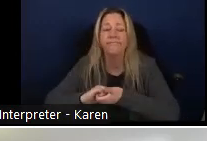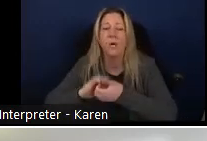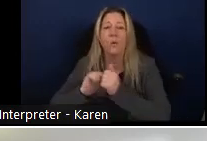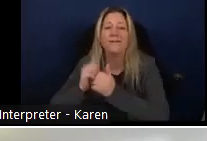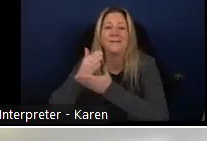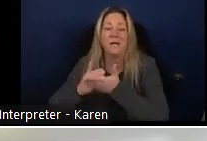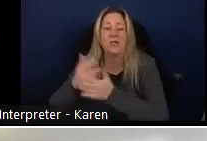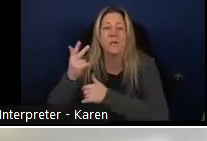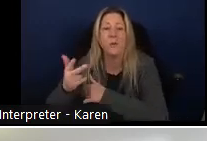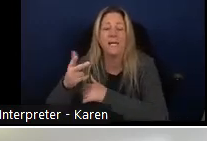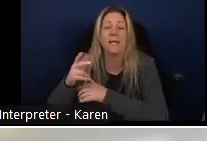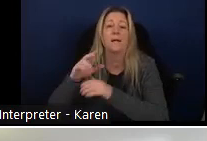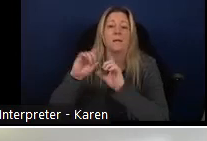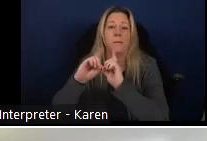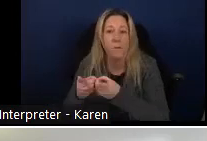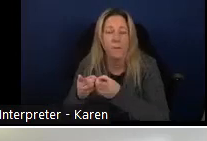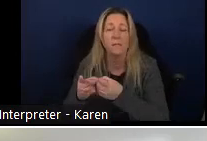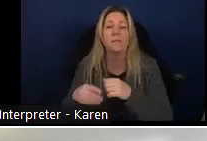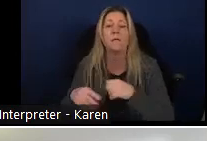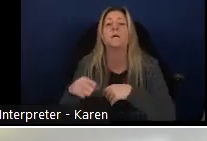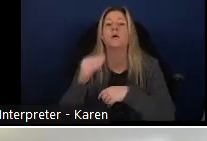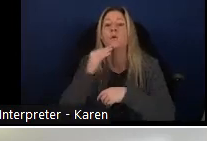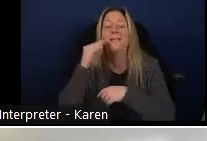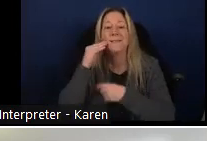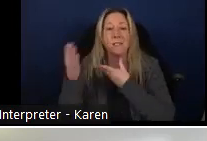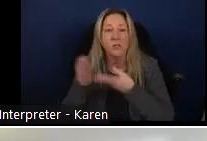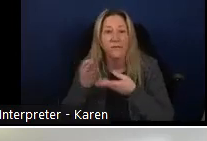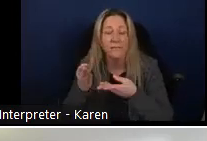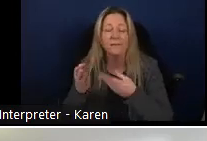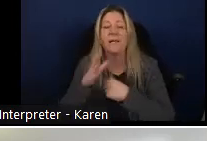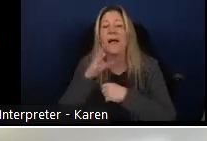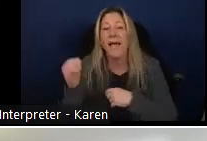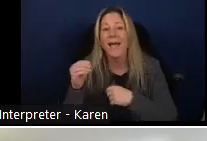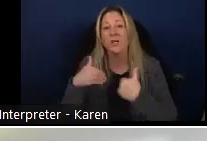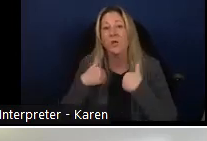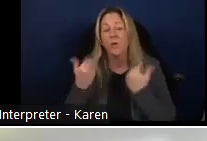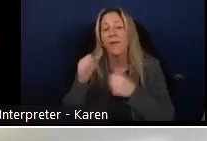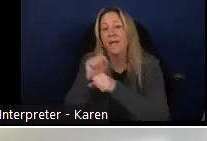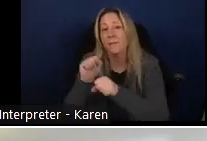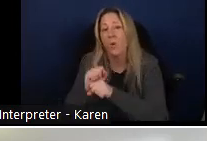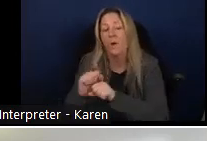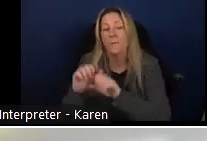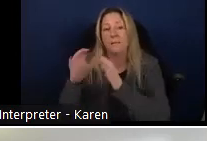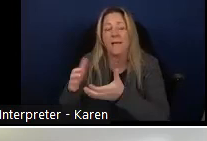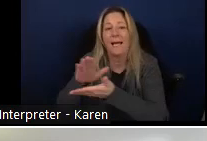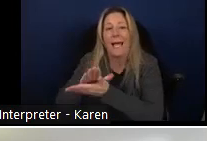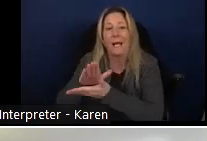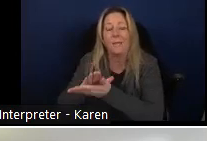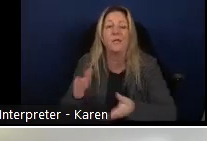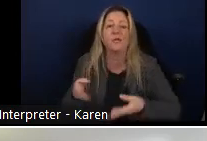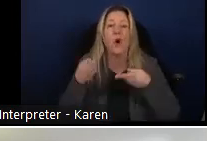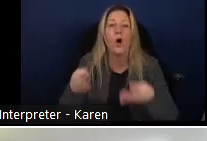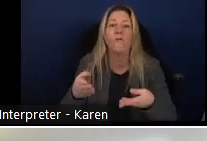Department, DHA's Resident Services Department, and the Youth Employment Academy to offer robust